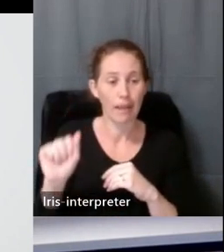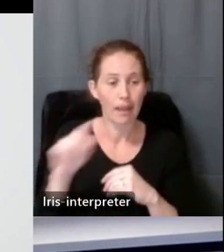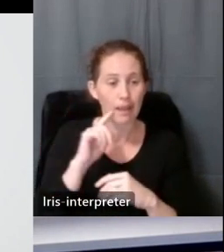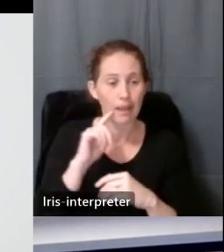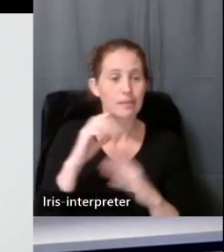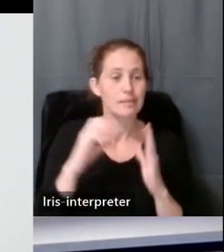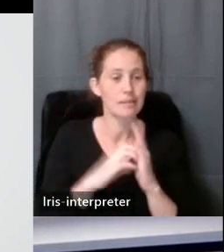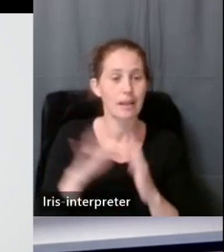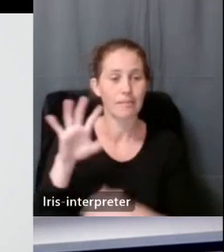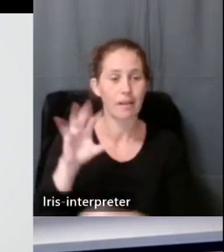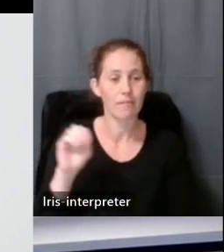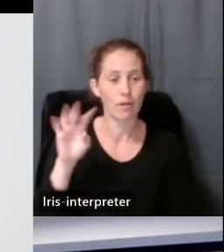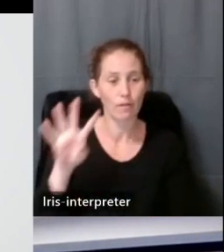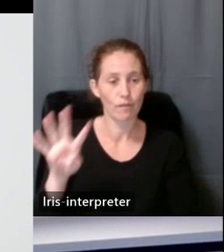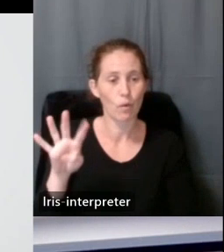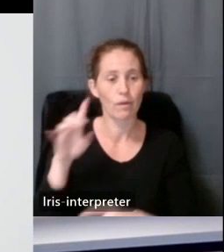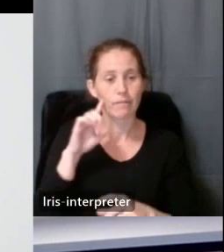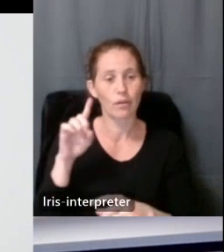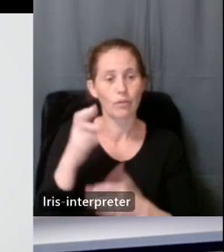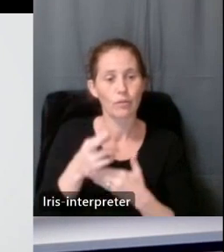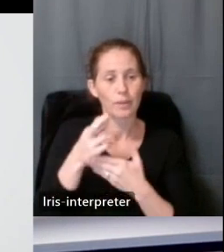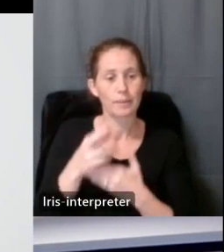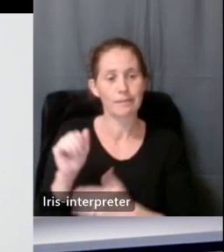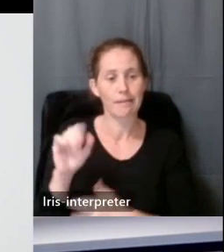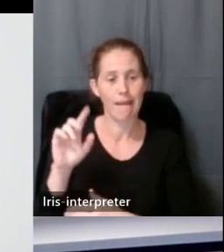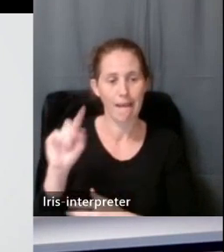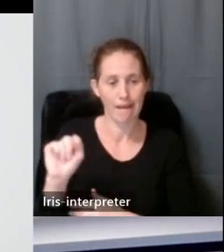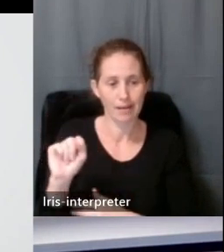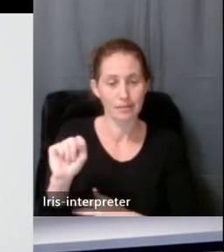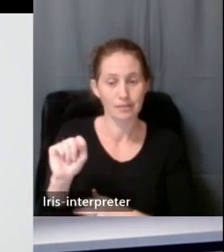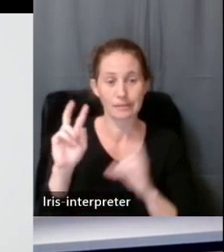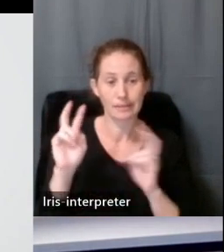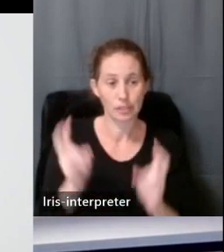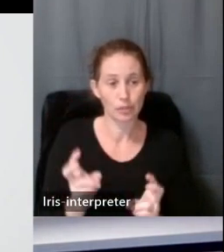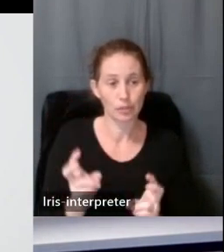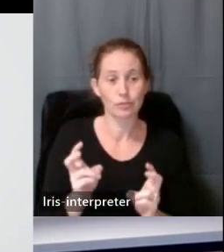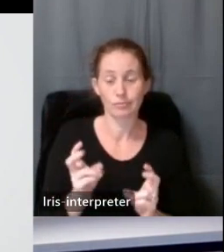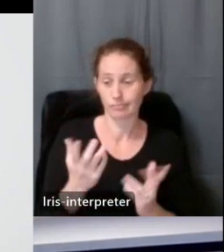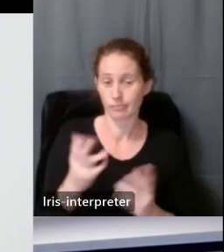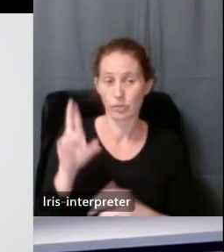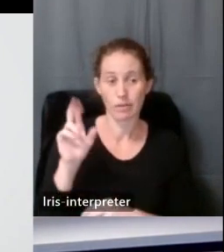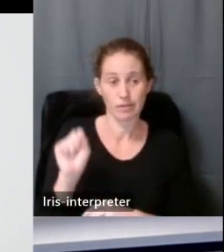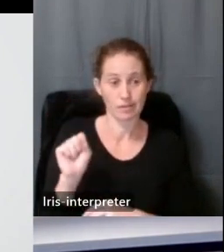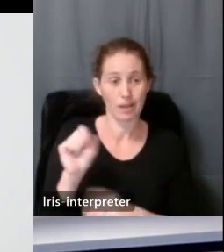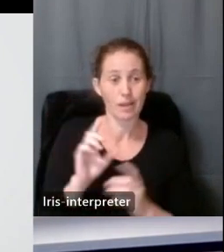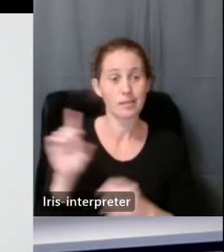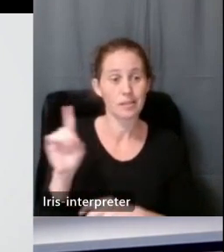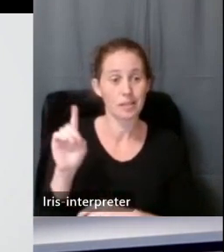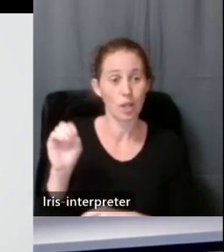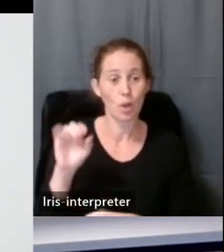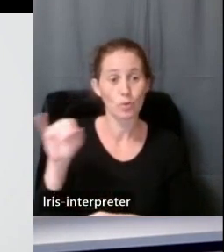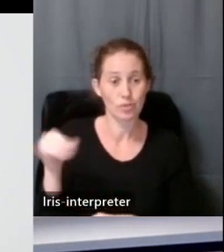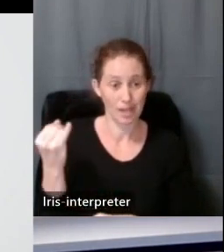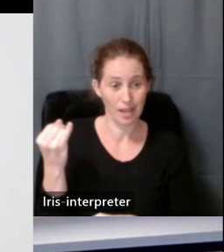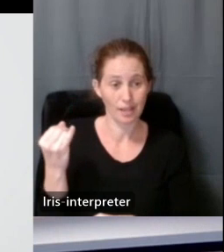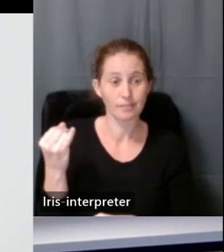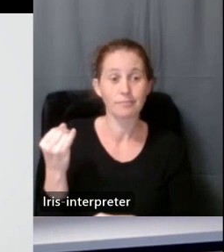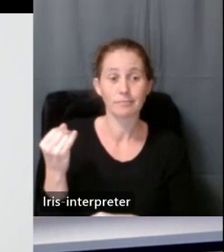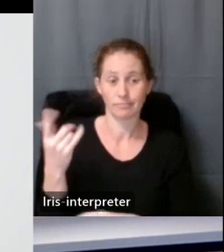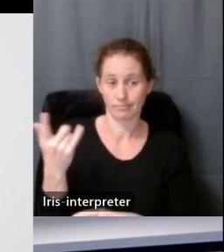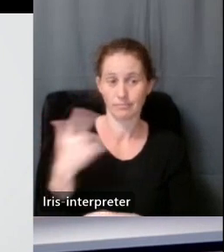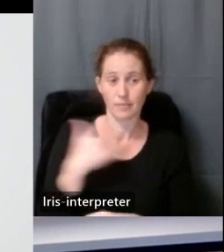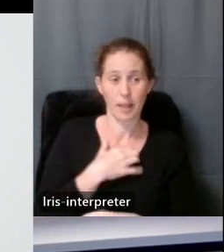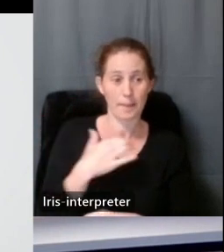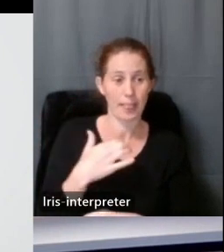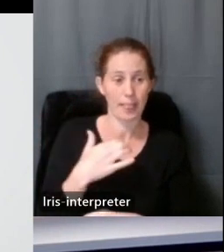Section 504 of the Rehabilitation Act issues, a United States Department of Justice, DOJ,